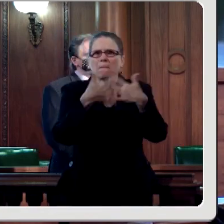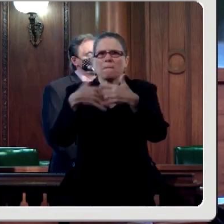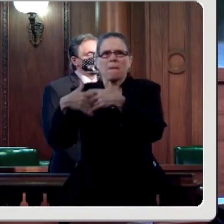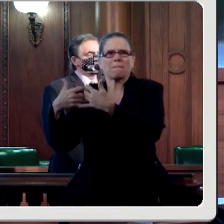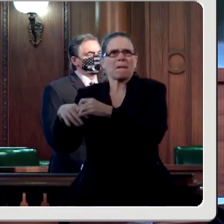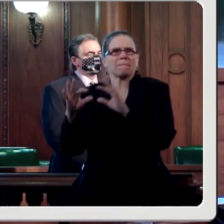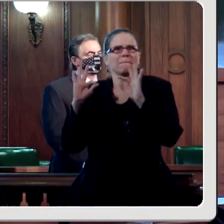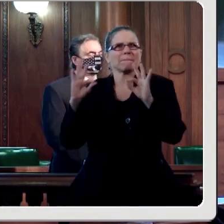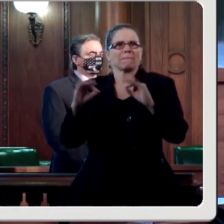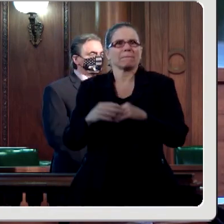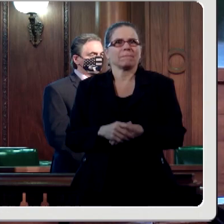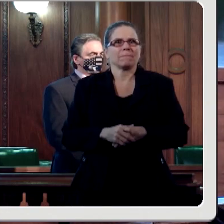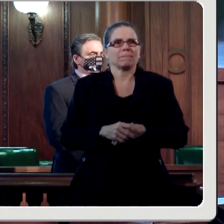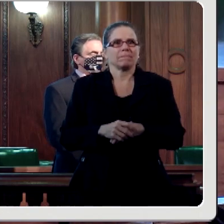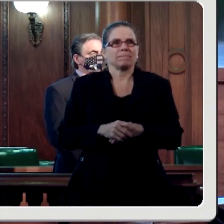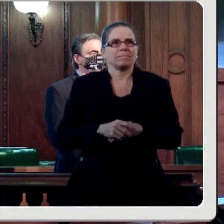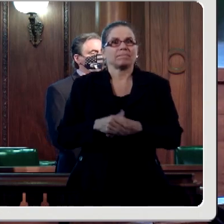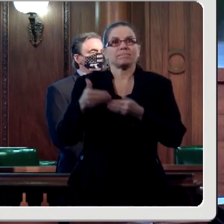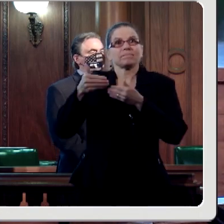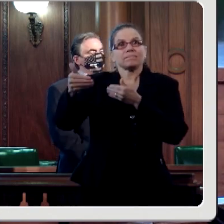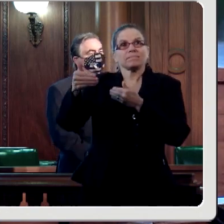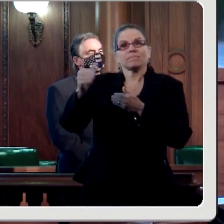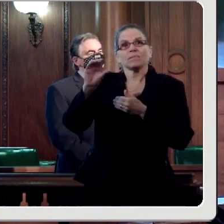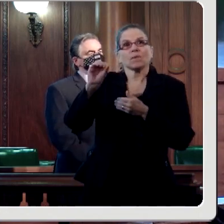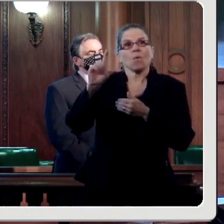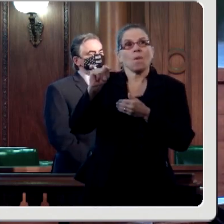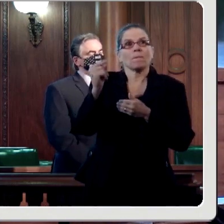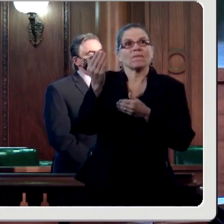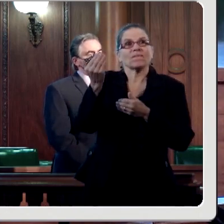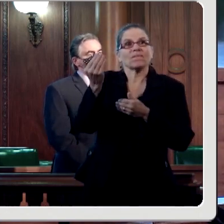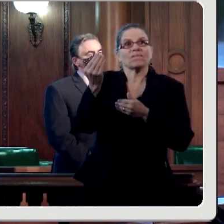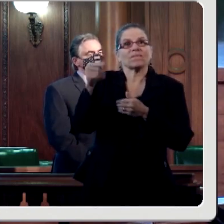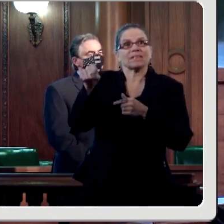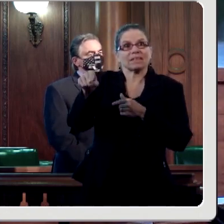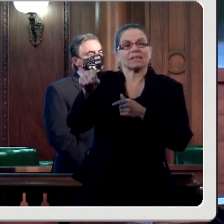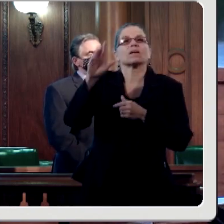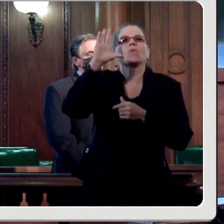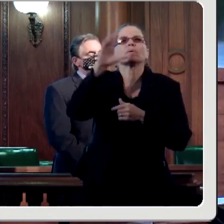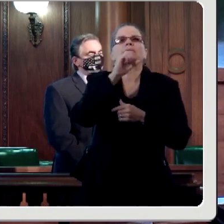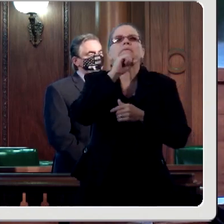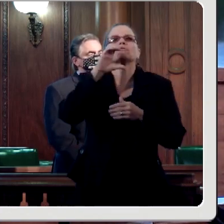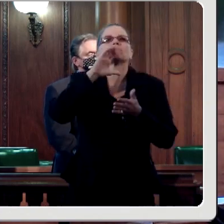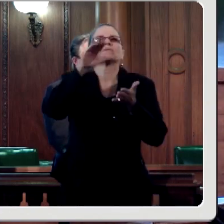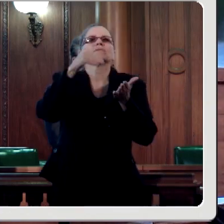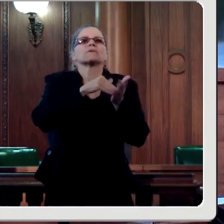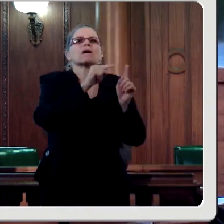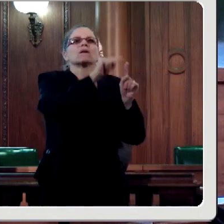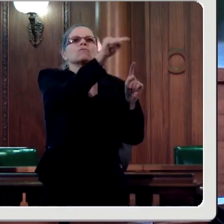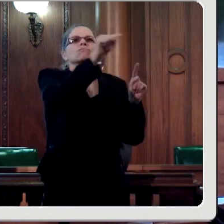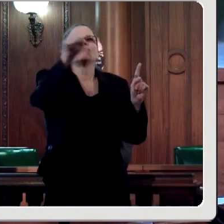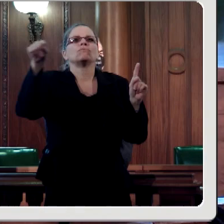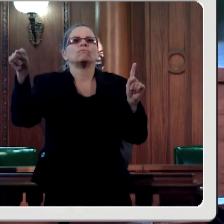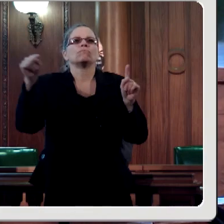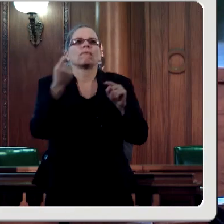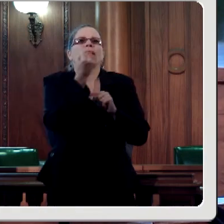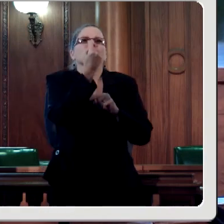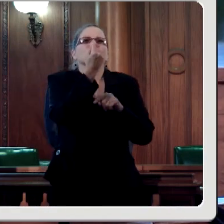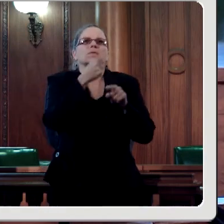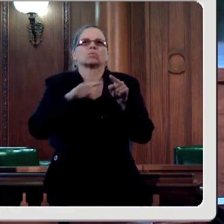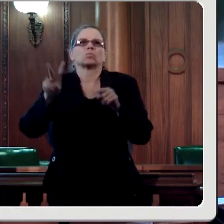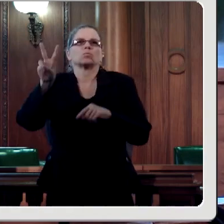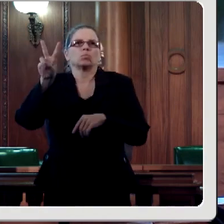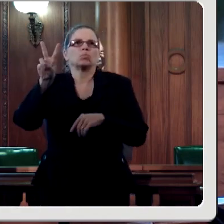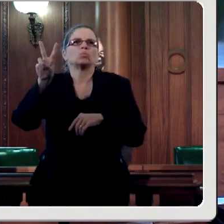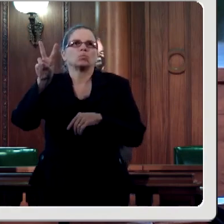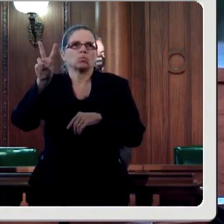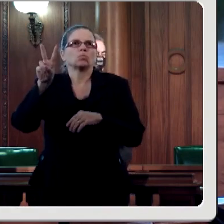Jordan Senior Center, October 15th, at this Thursday, from 11 to 2. It will be a drive-through, and